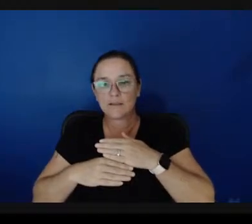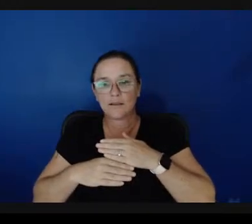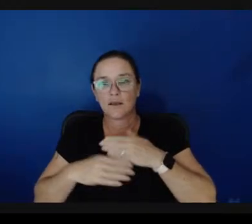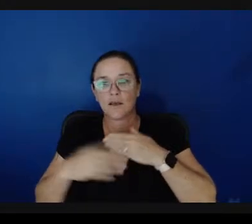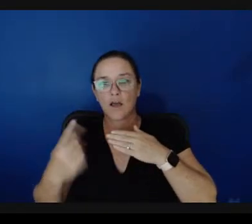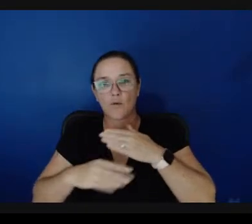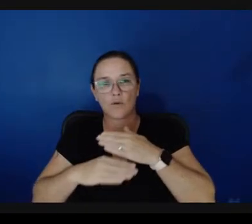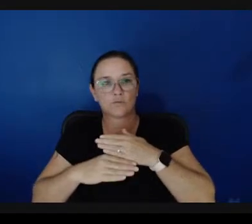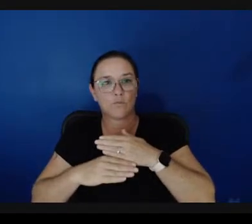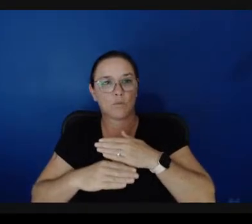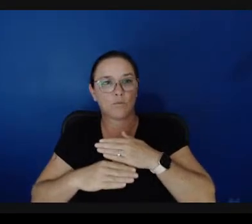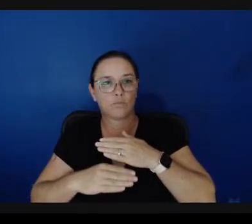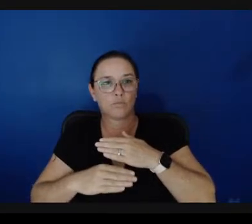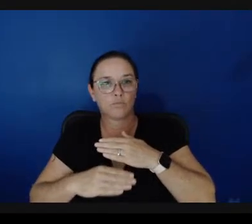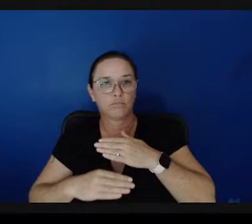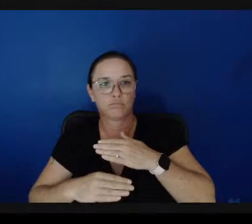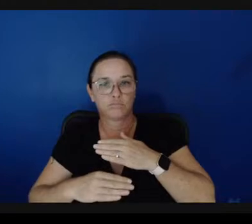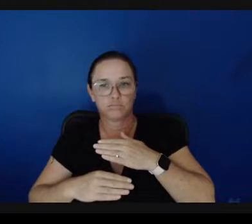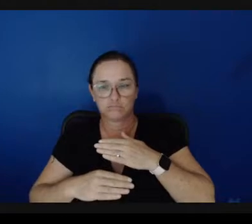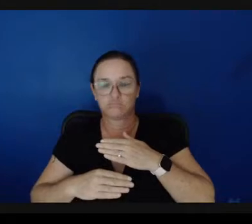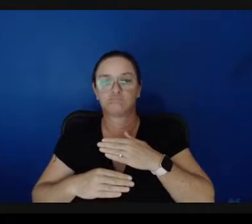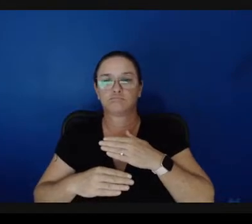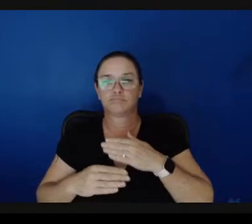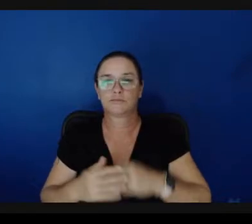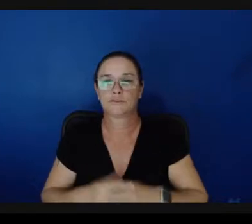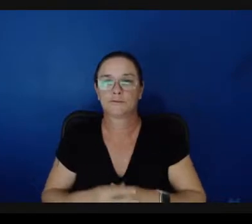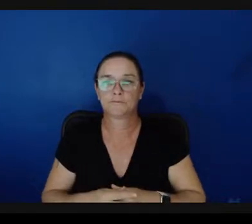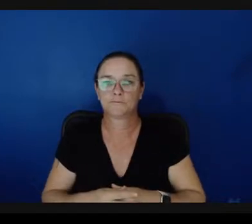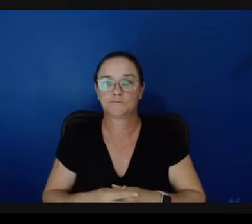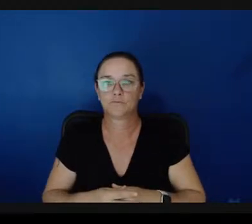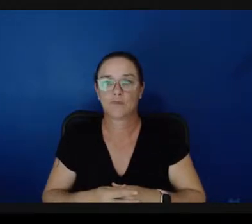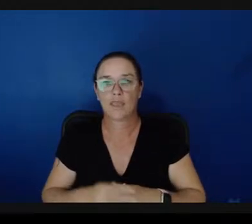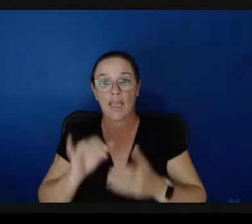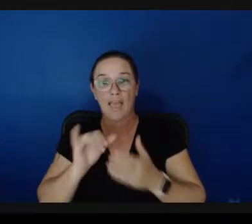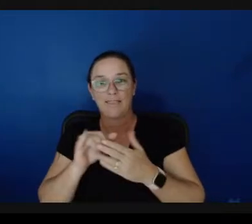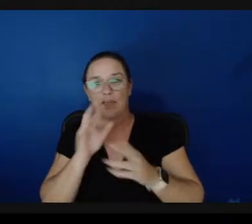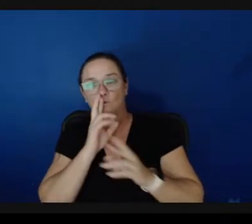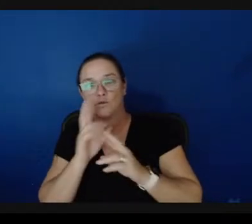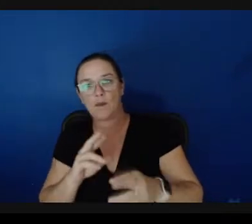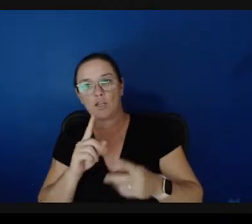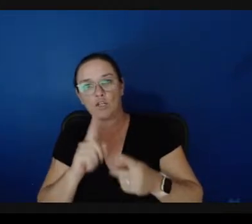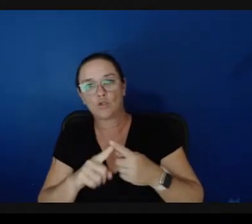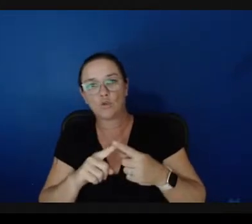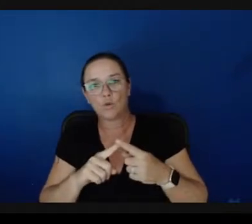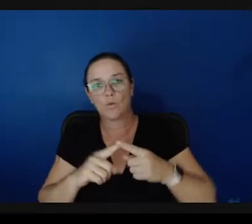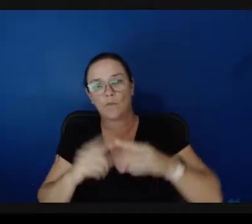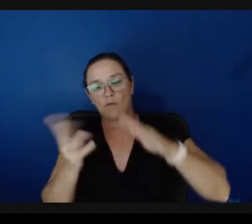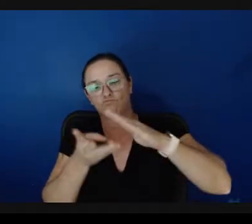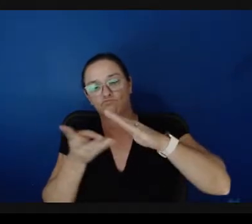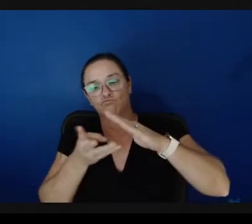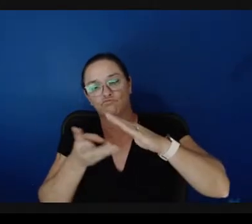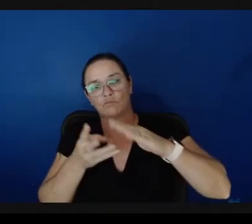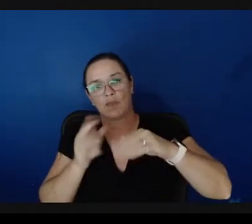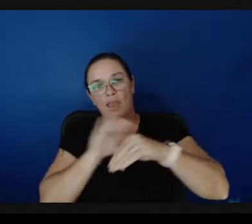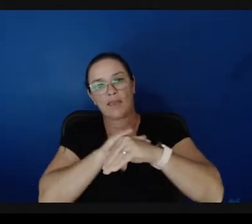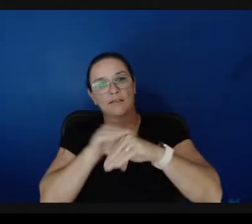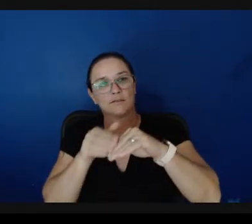land in a response to the filling of the summit and East Rift of Kilauea.